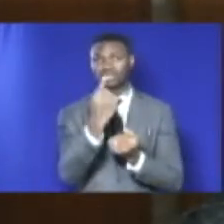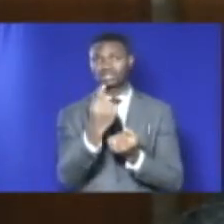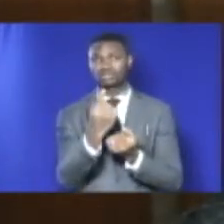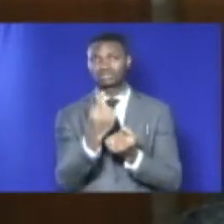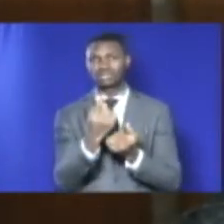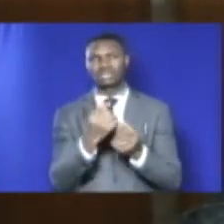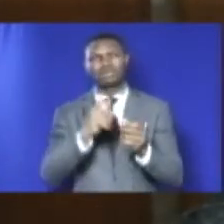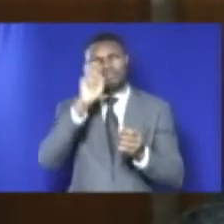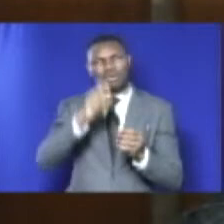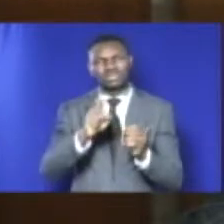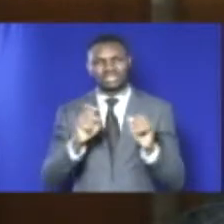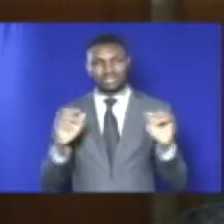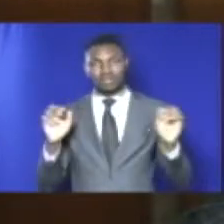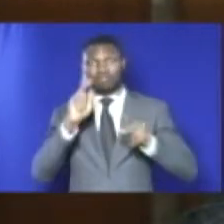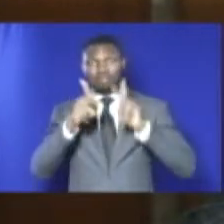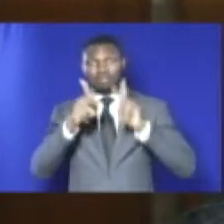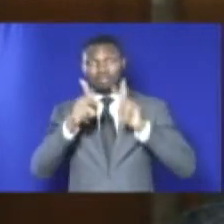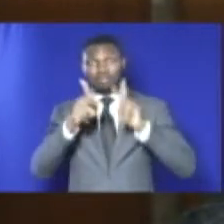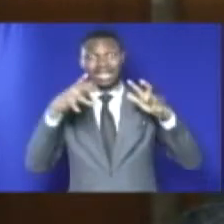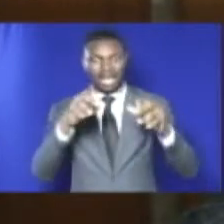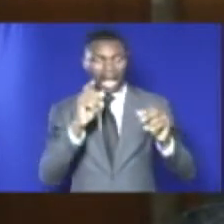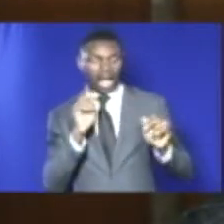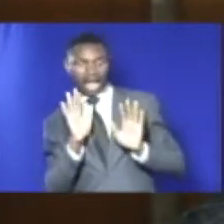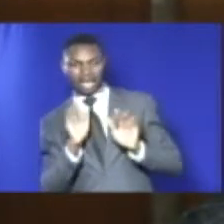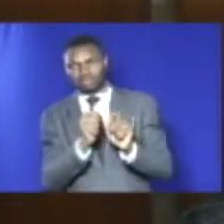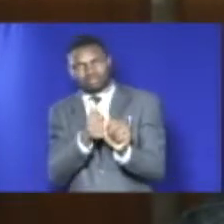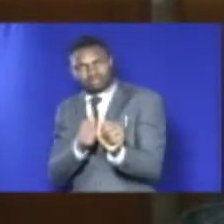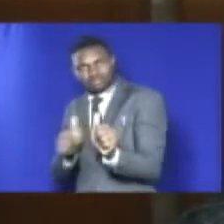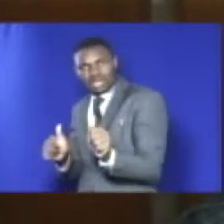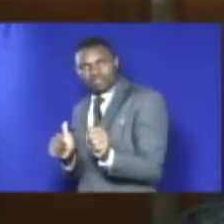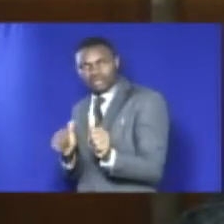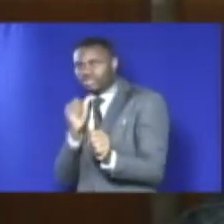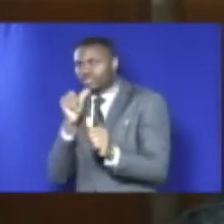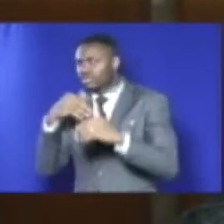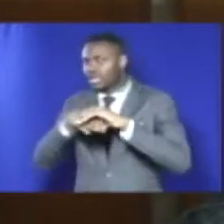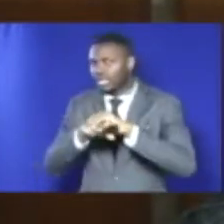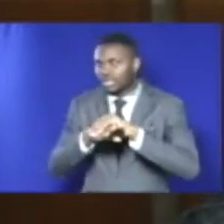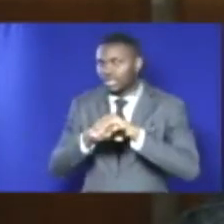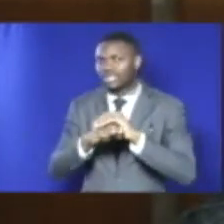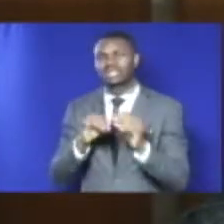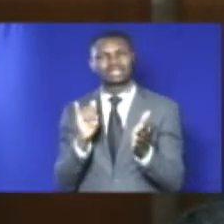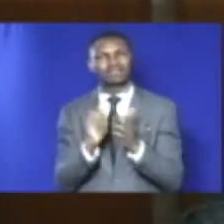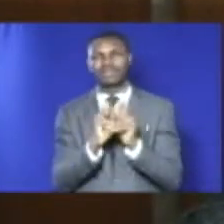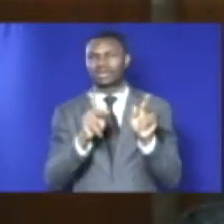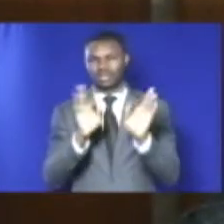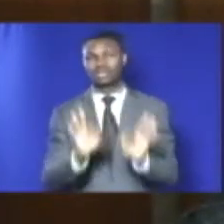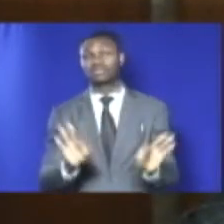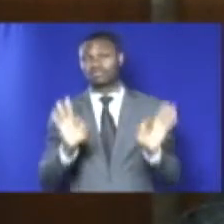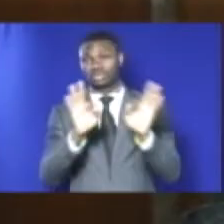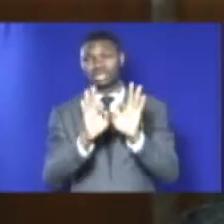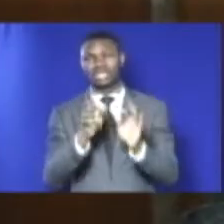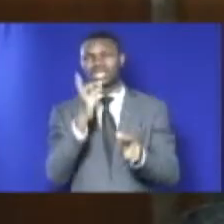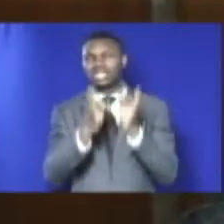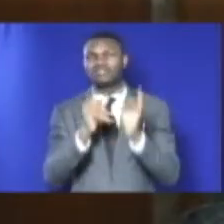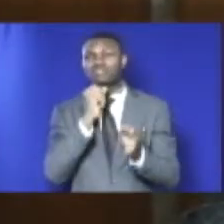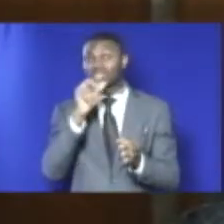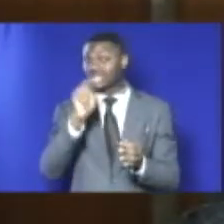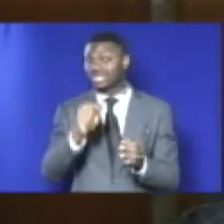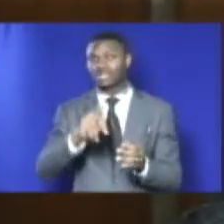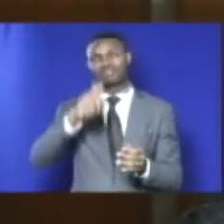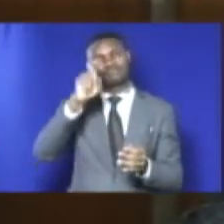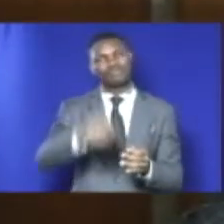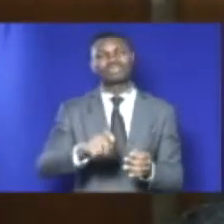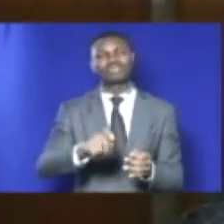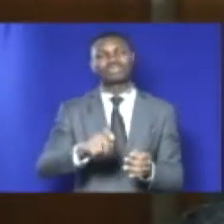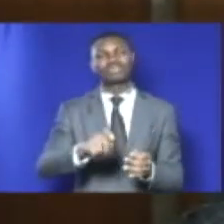avoiding crowded environments. And if it's not necessary, you don't have to travel anywhere, stay at